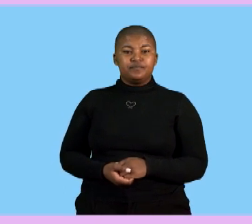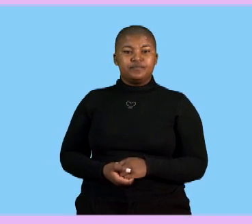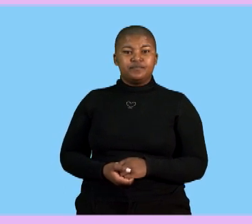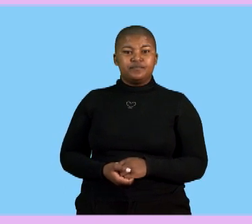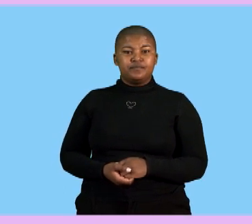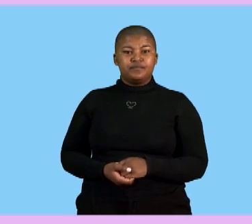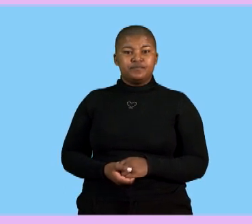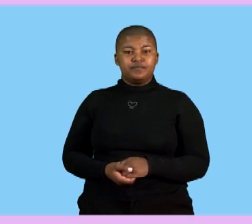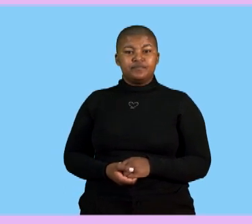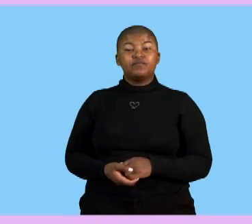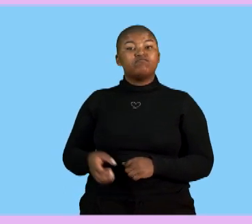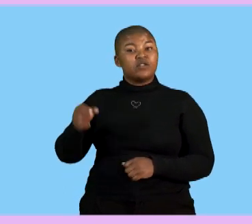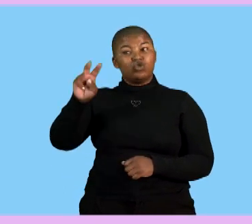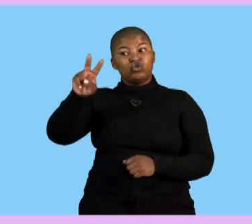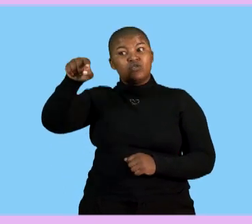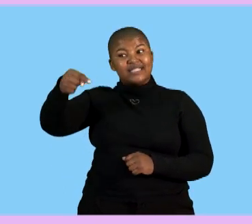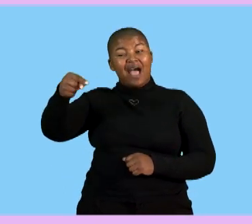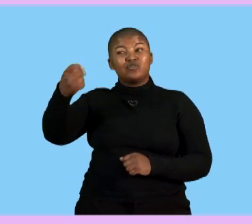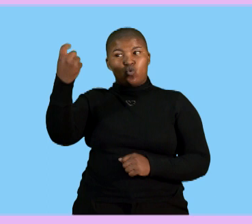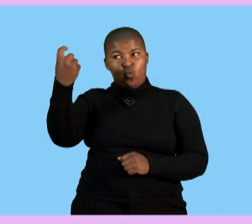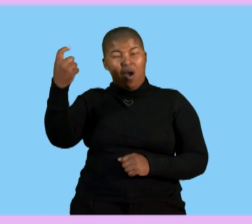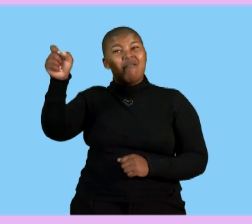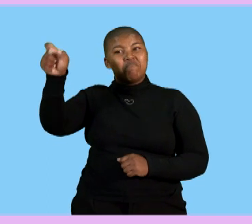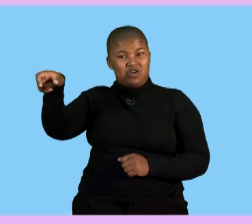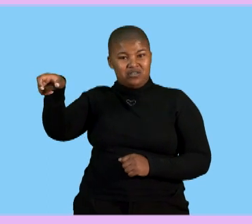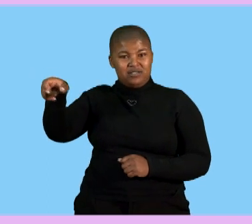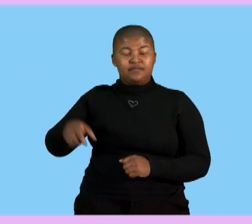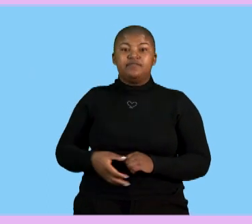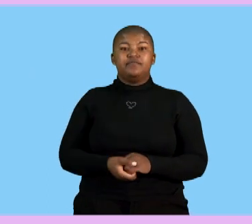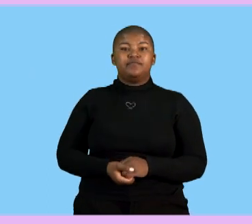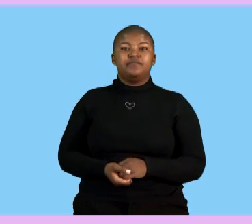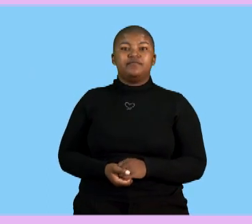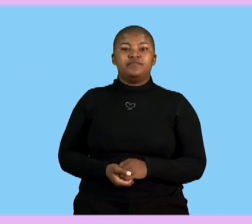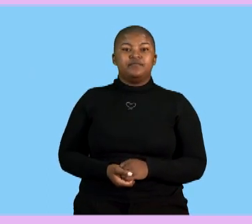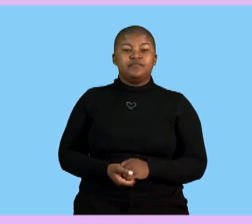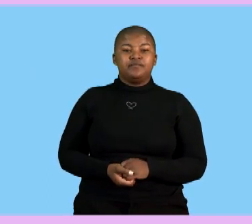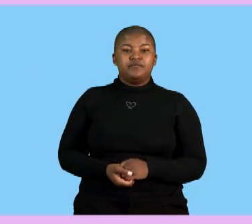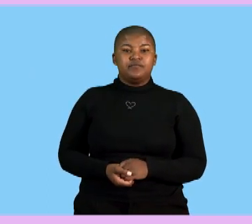And that is for one person.